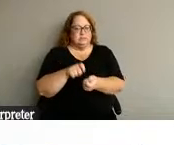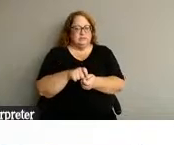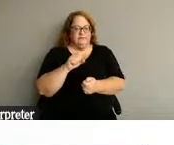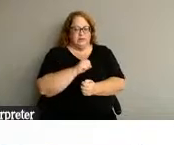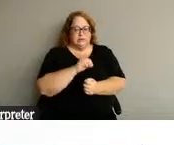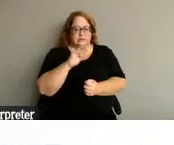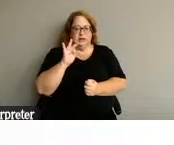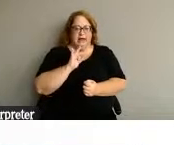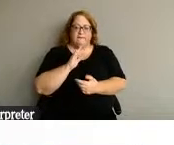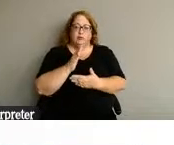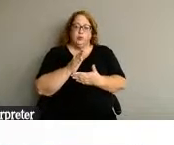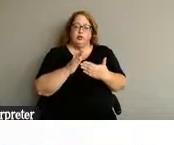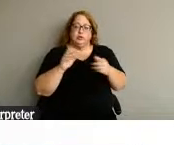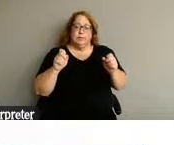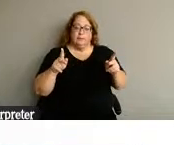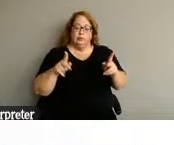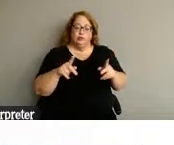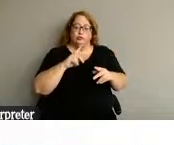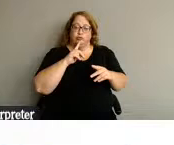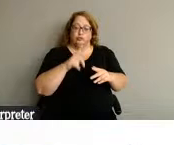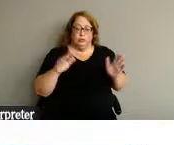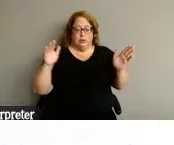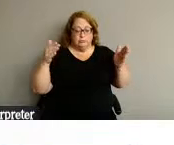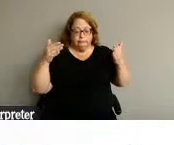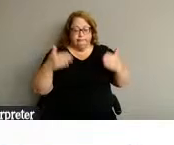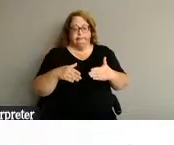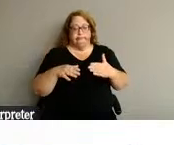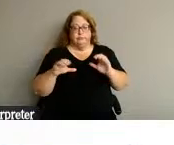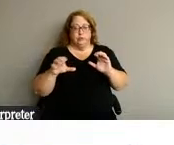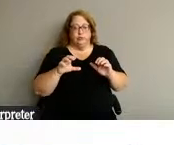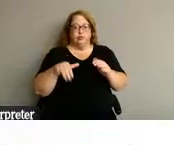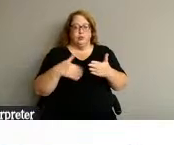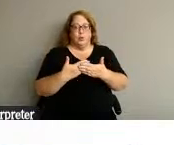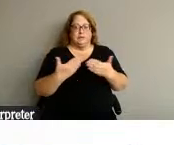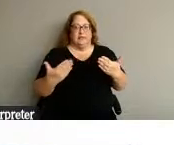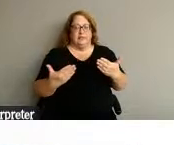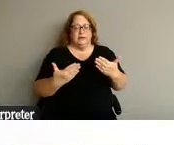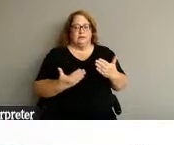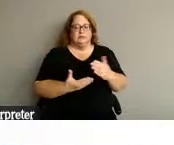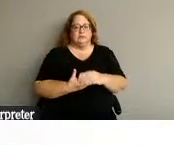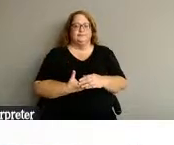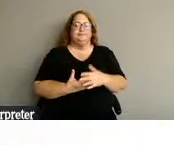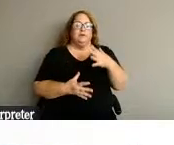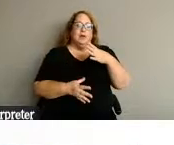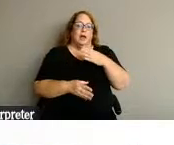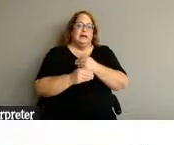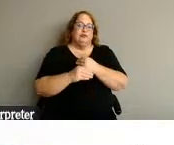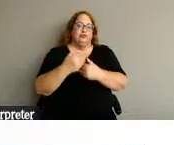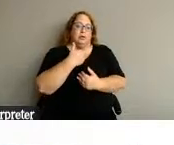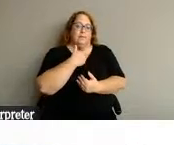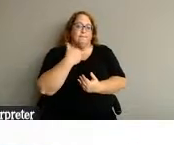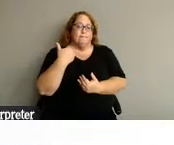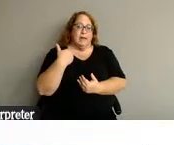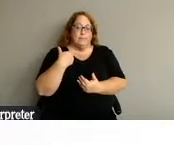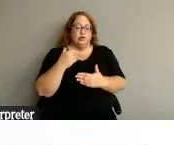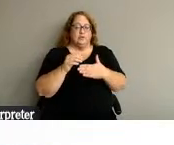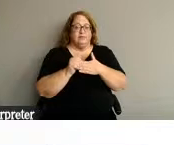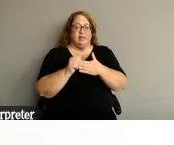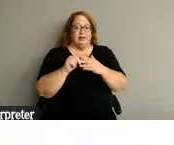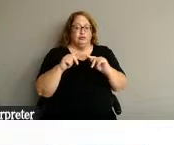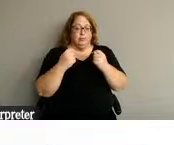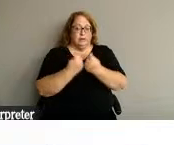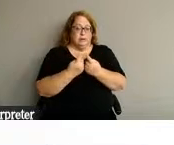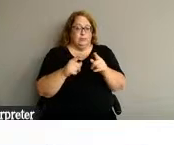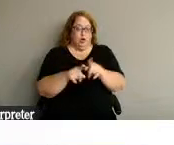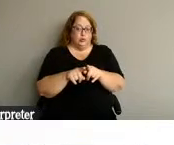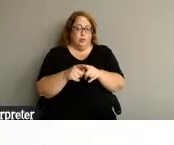are some opportunities for us to truly drill down and to do those things. Additional members of our executive leadership team are